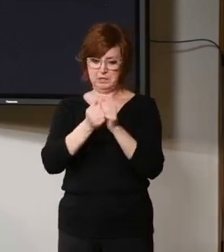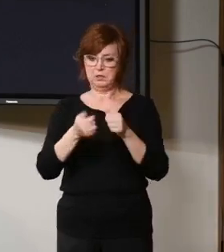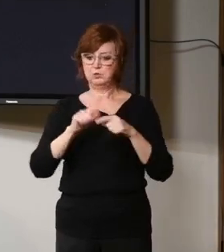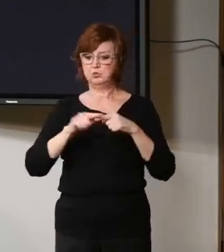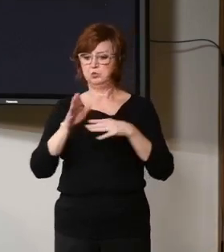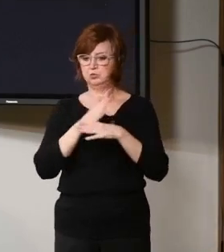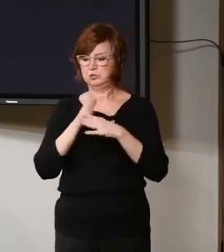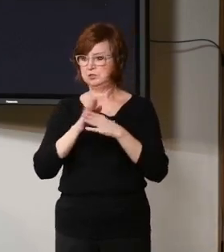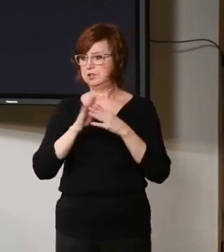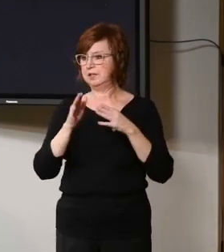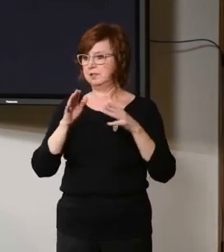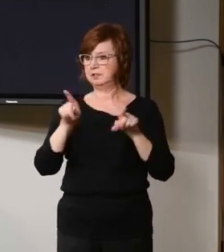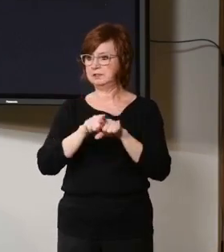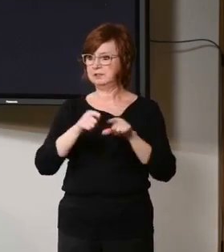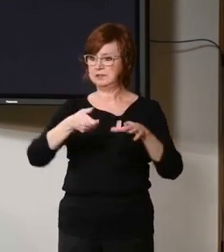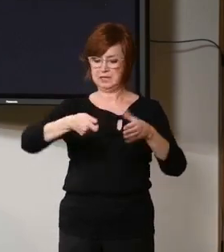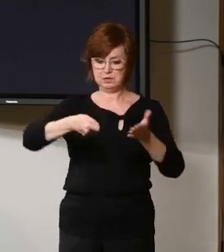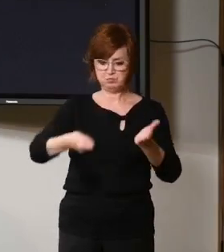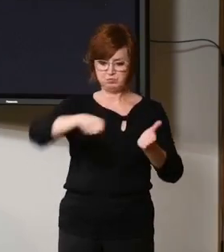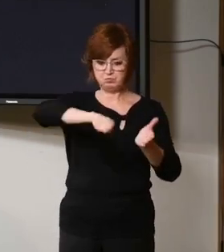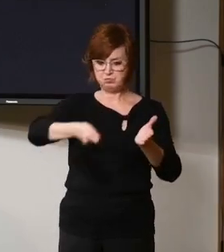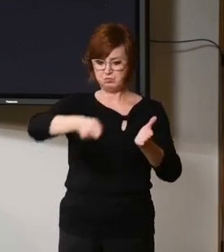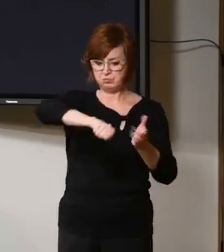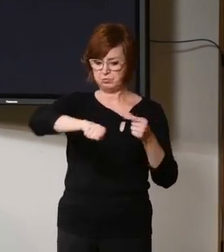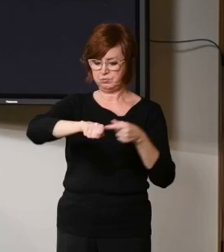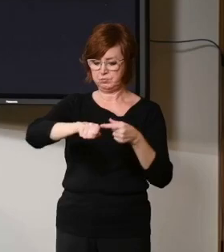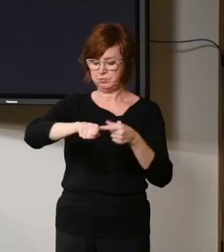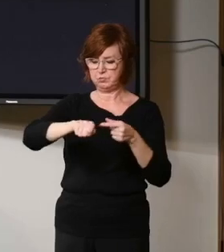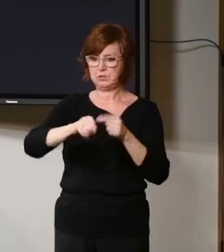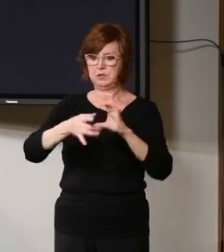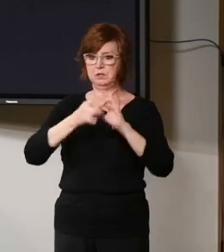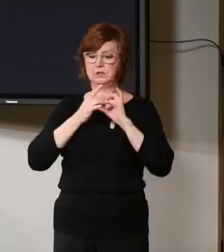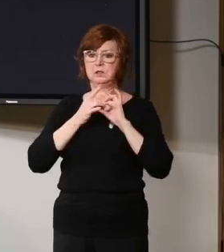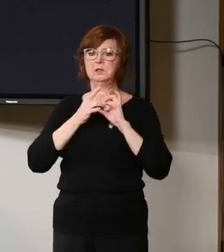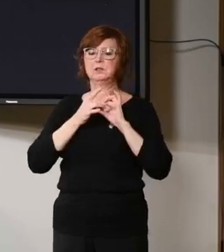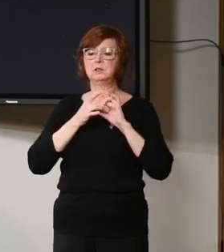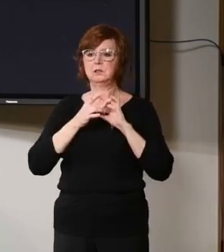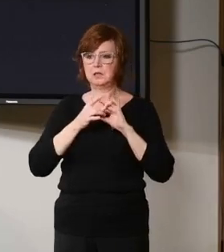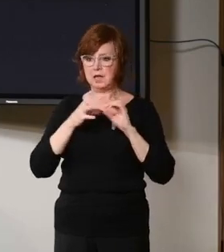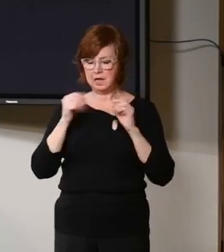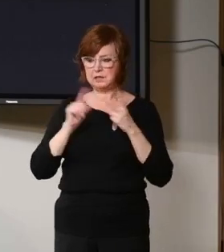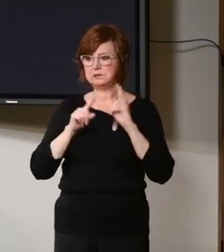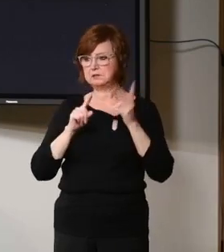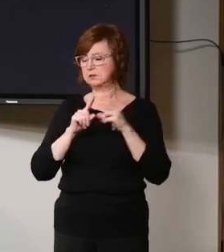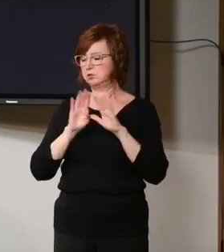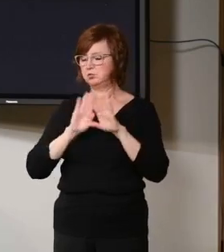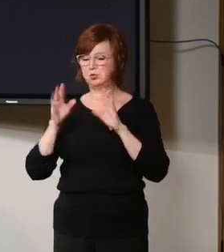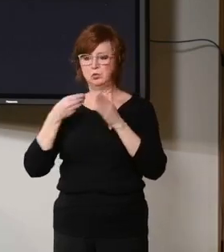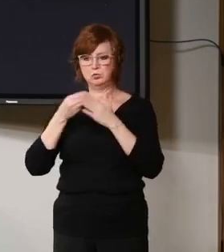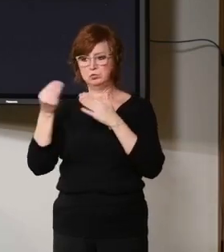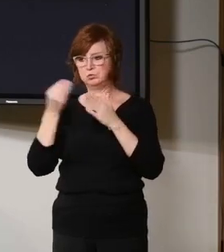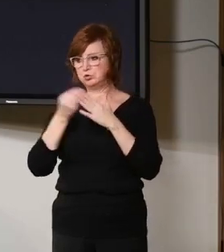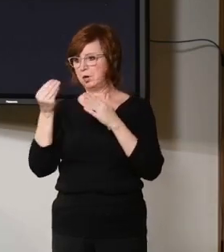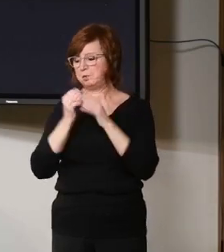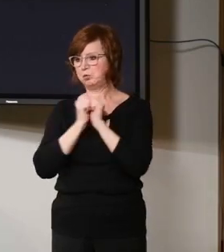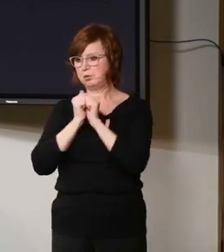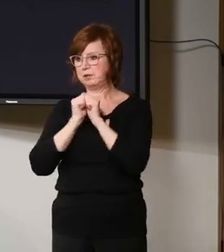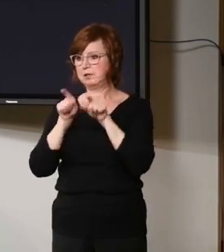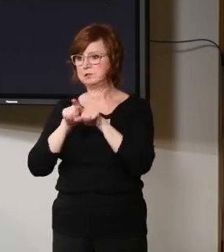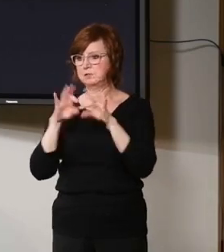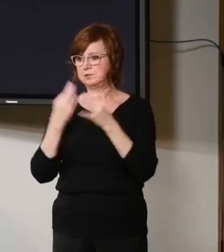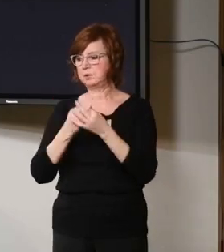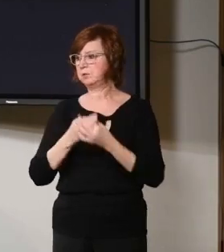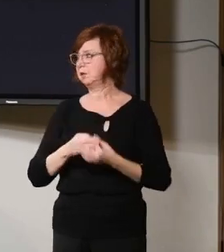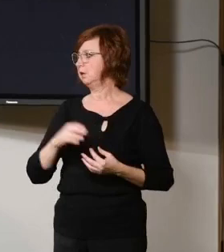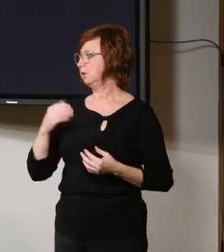even shopping, if you have any symptoms. And that we are hoping will keep the curve as flat as we possibly can.